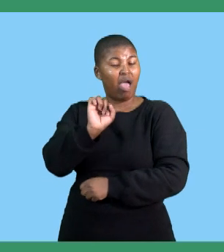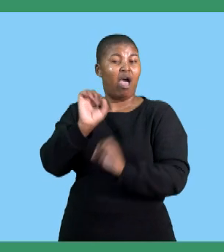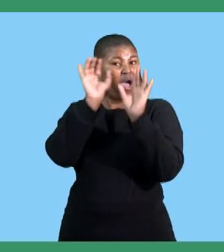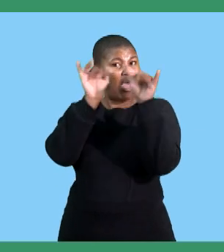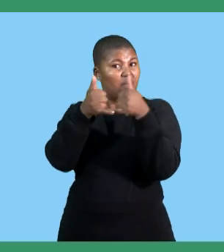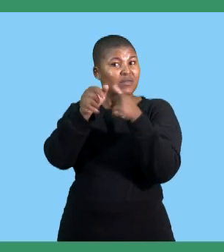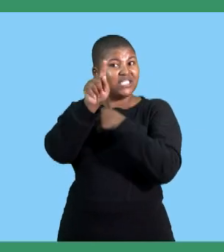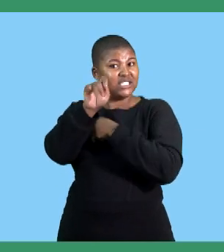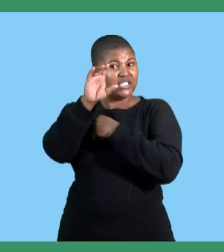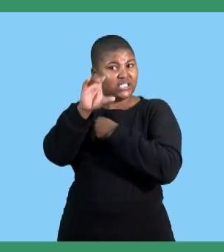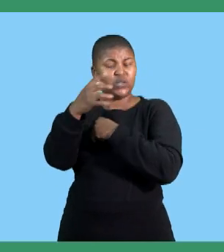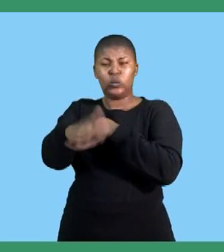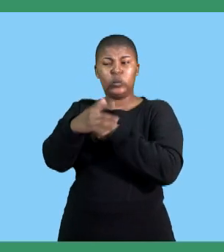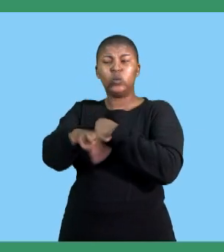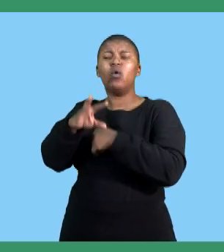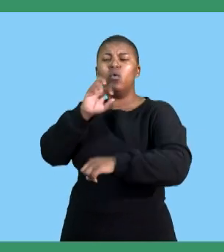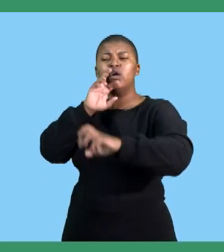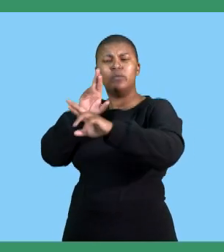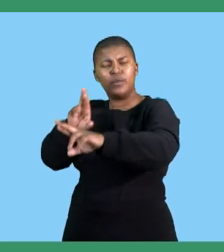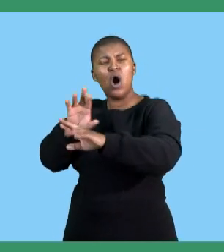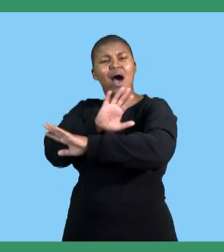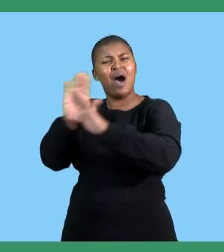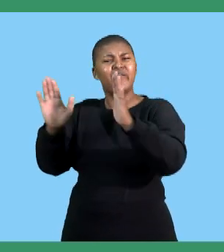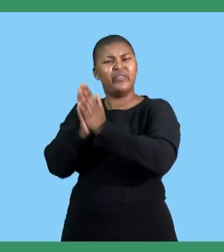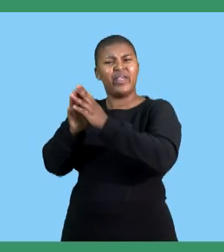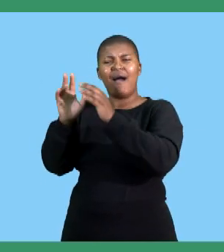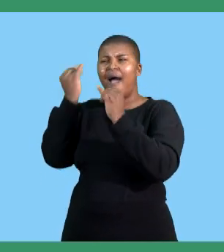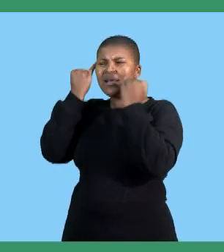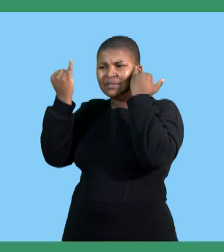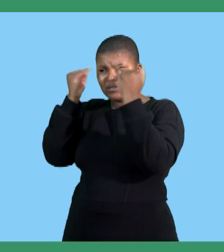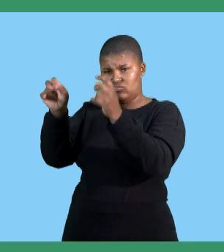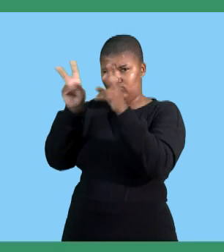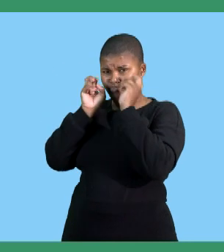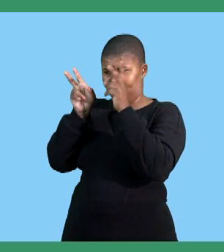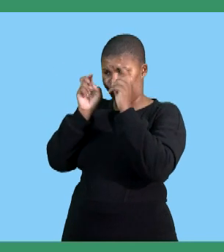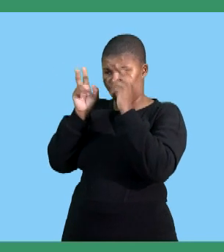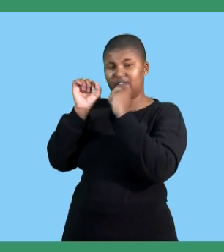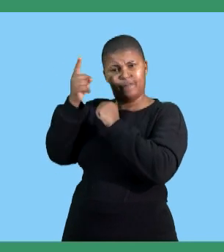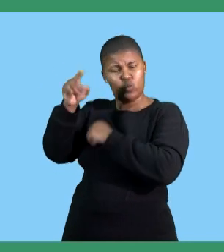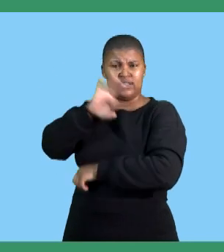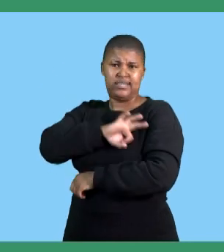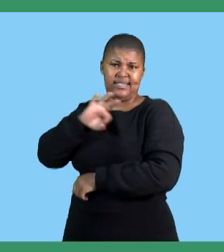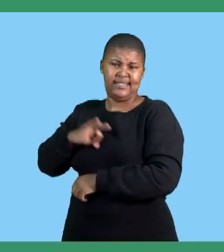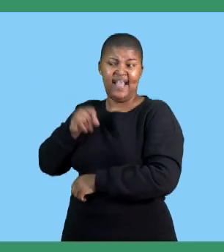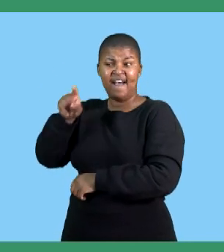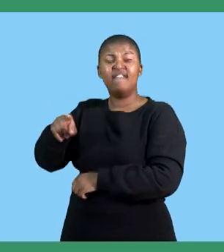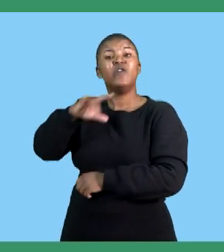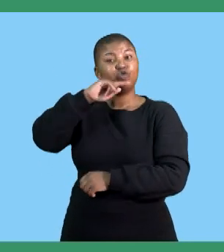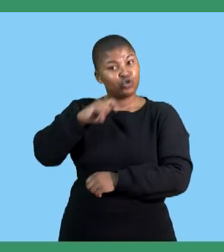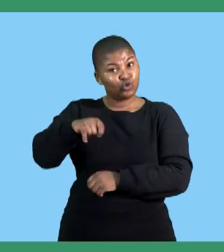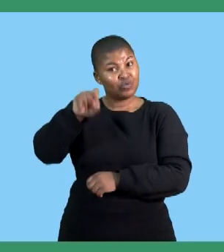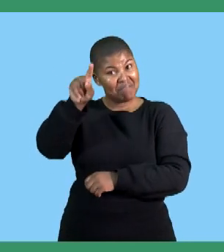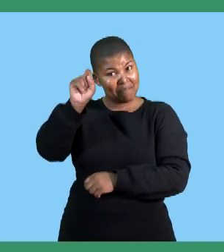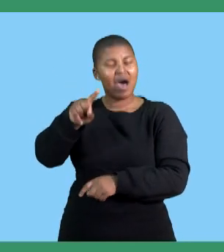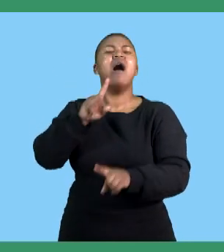TC responds enthusiastically to all ideas of the employees. Now this